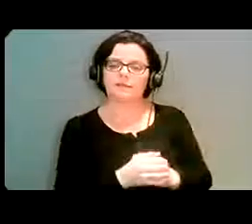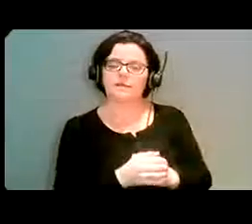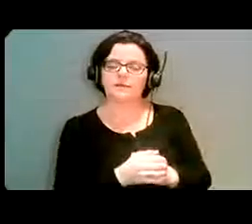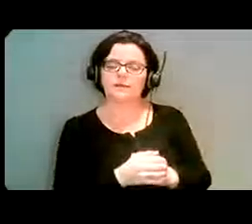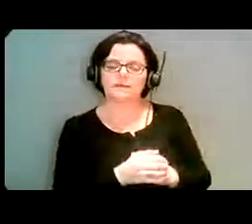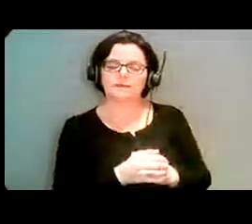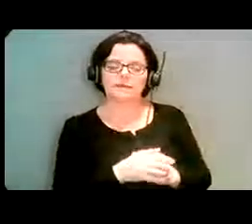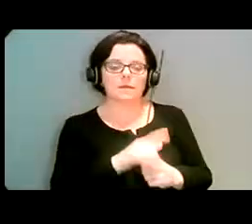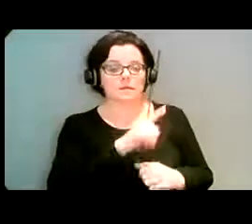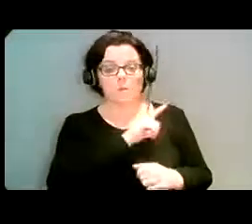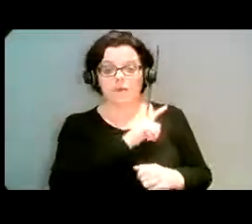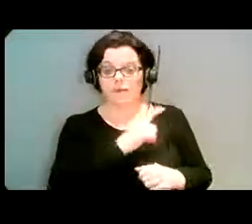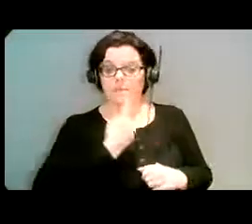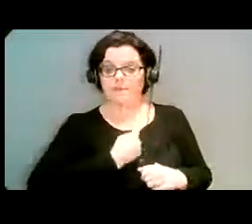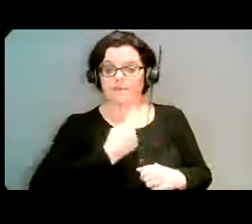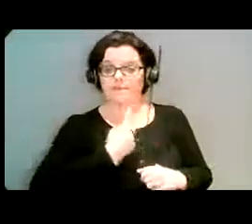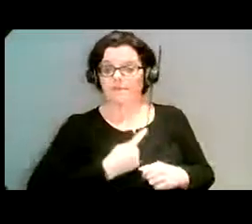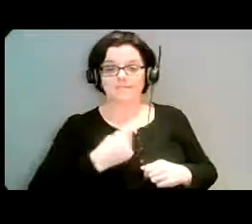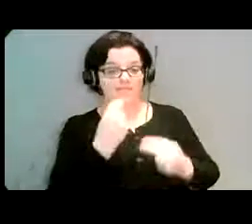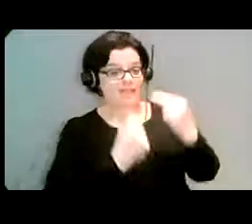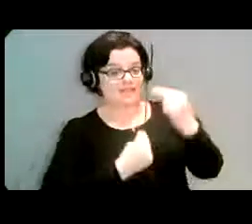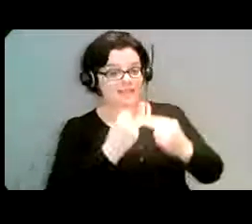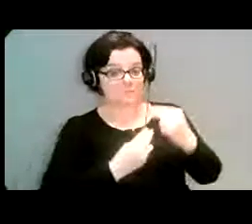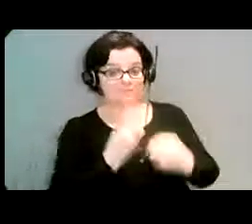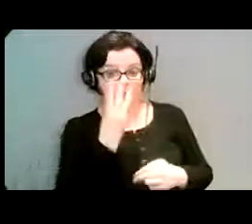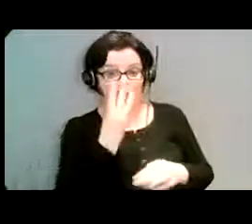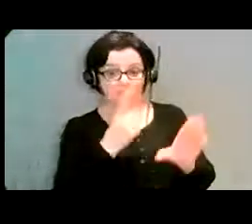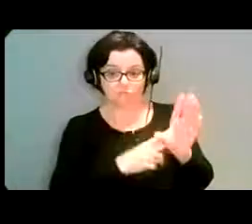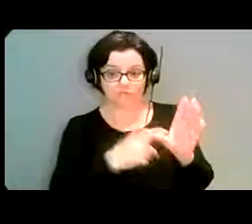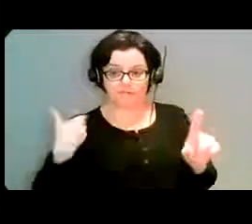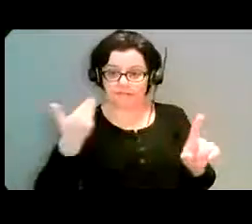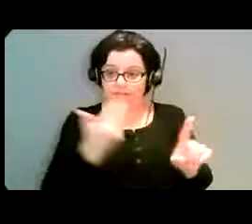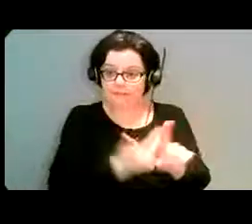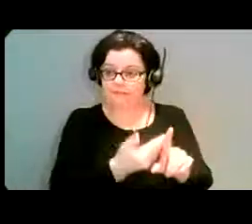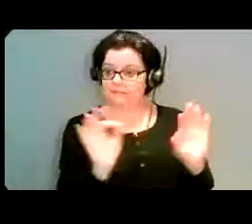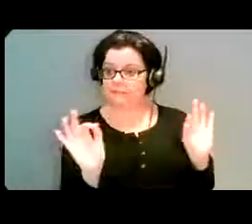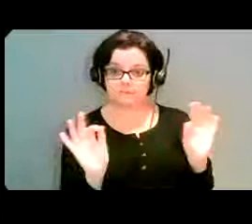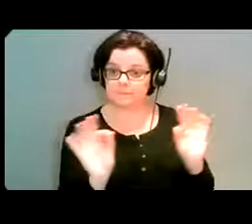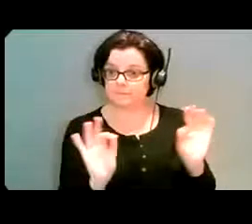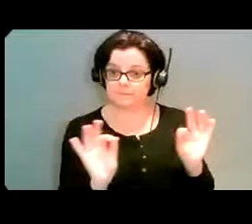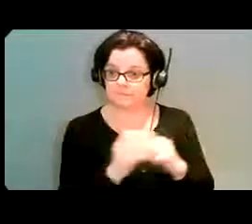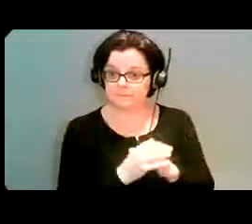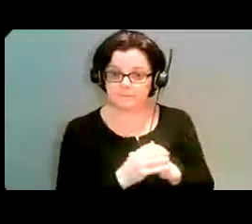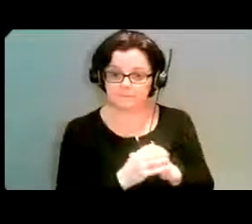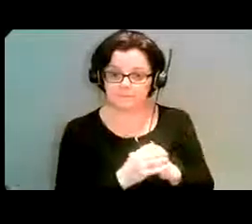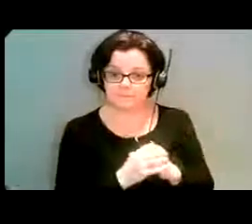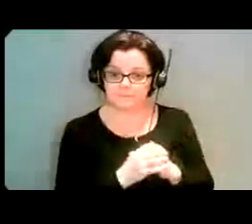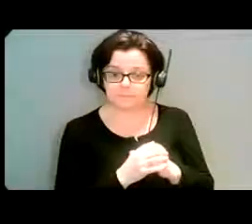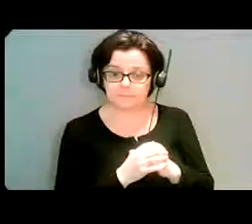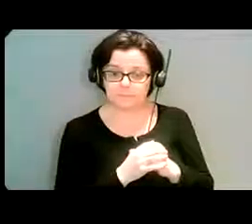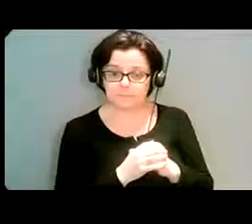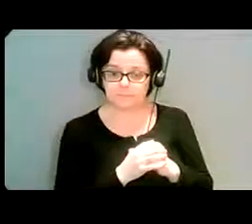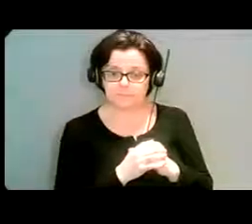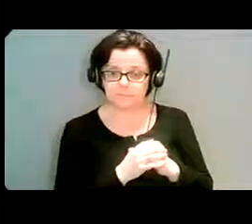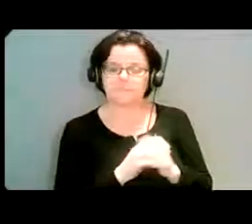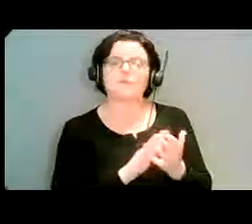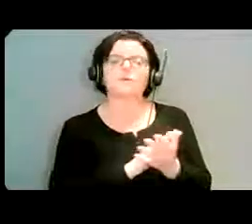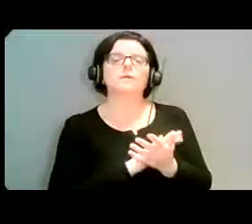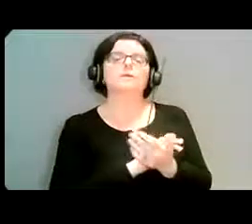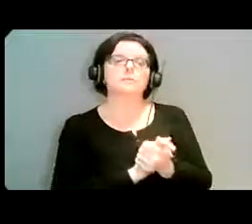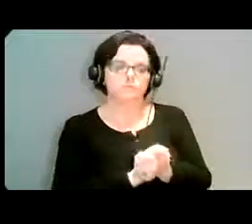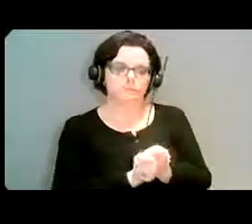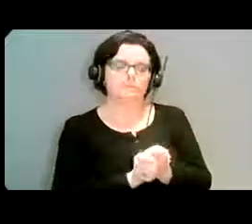an assessment for 3 years, so it's really